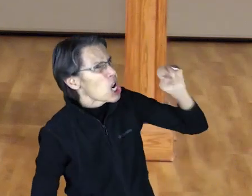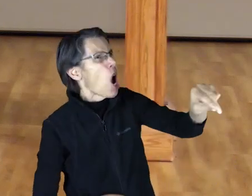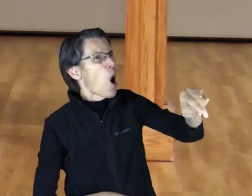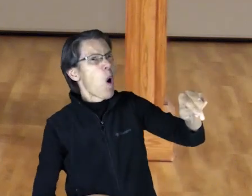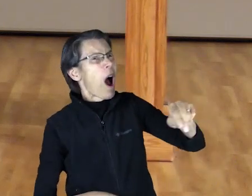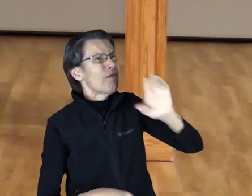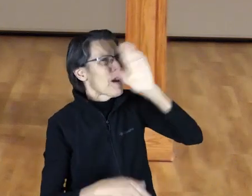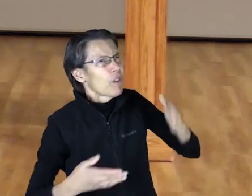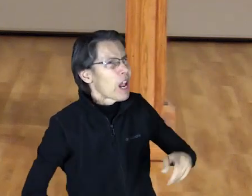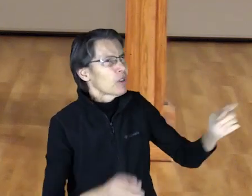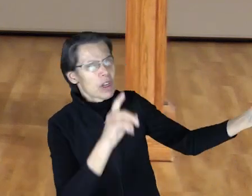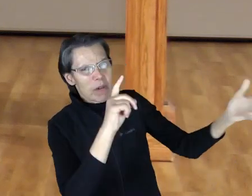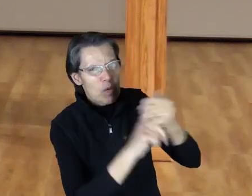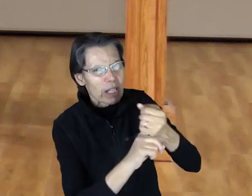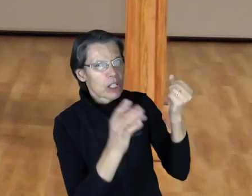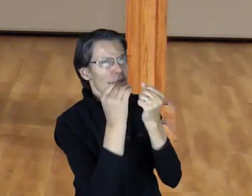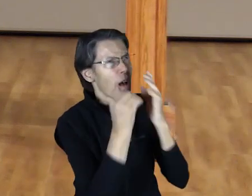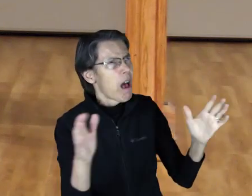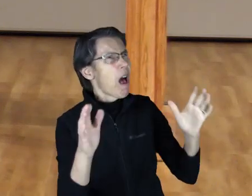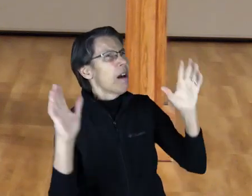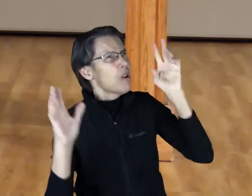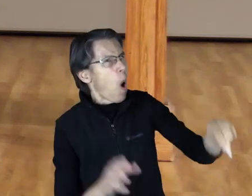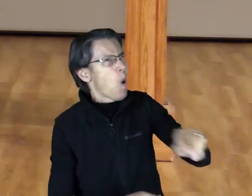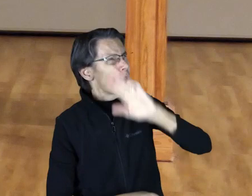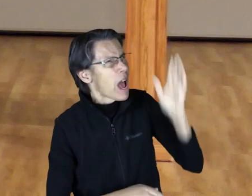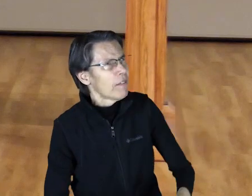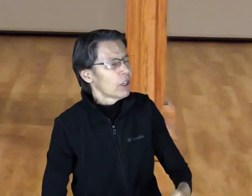that can't happen to you. And Jesus says, get behind me, Satan.